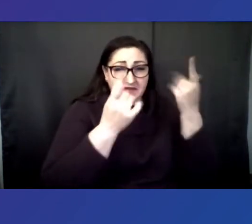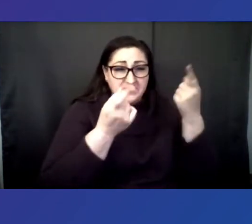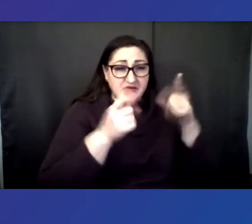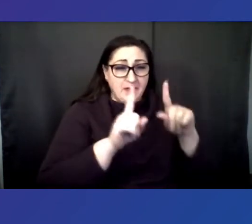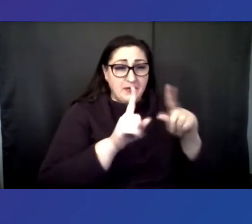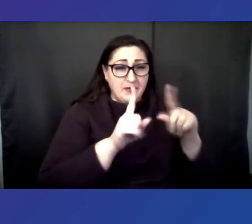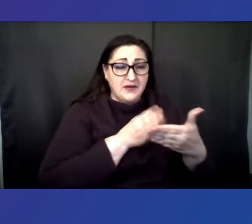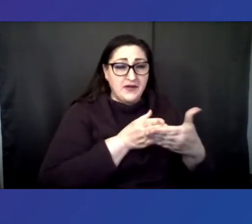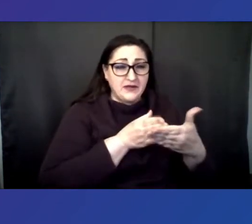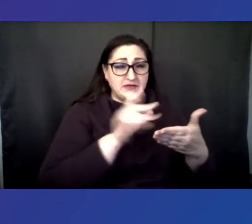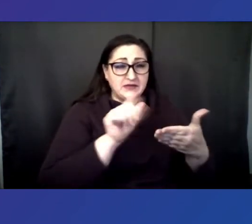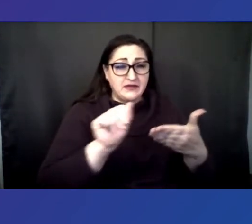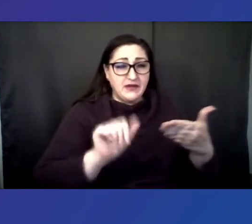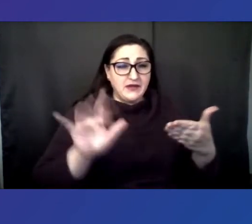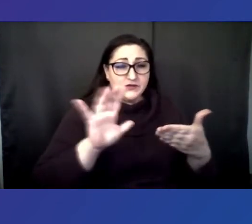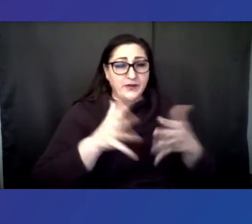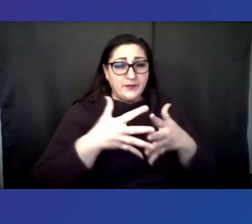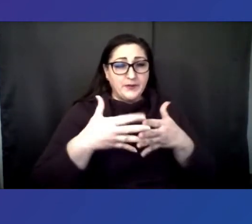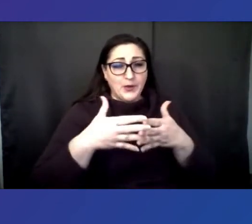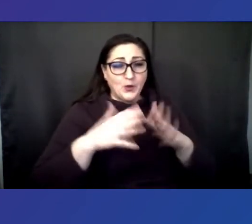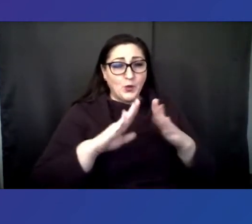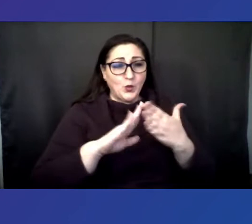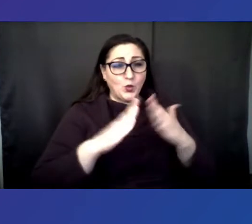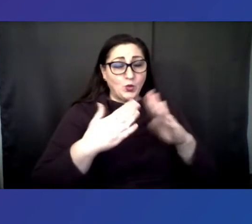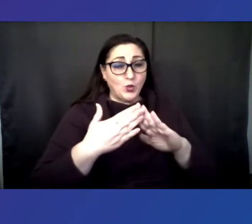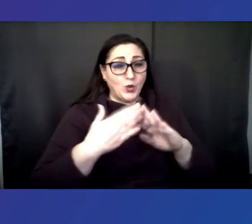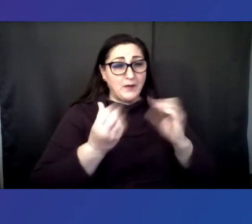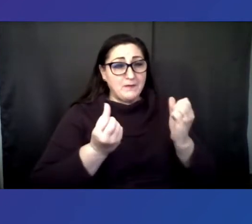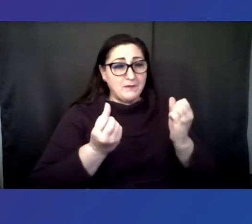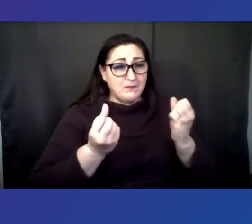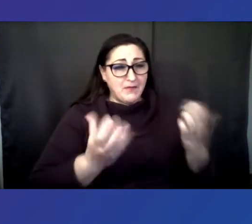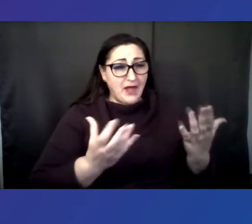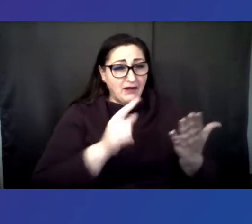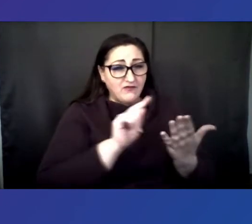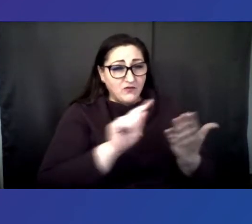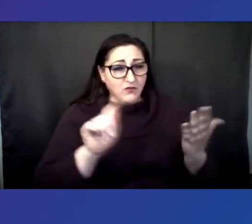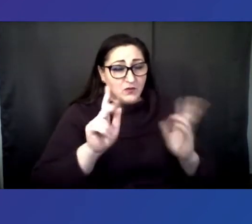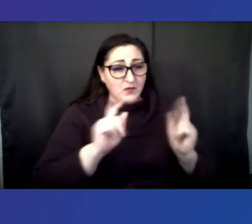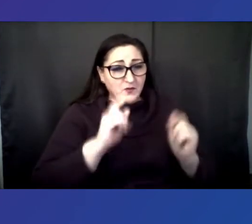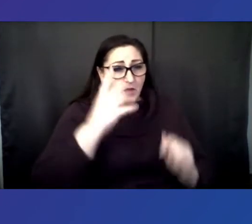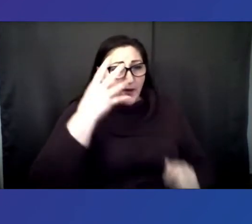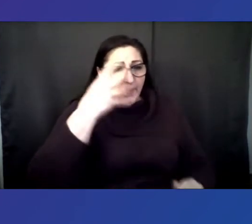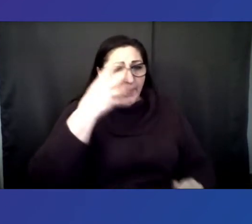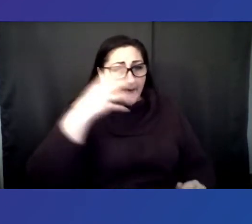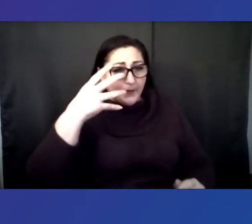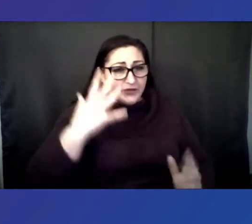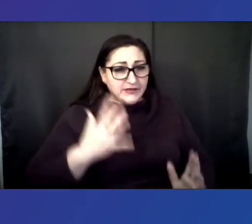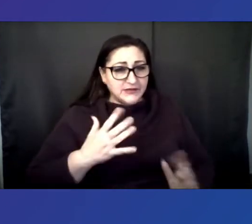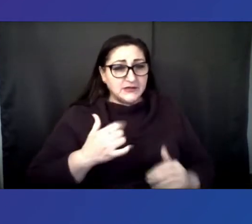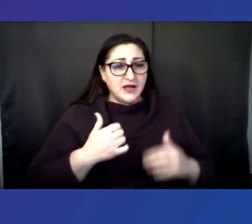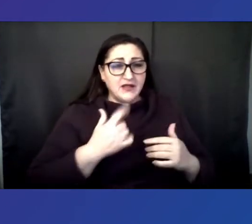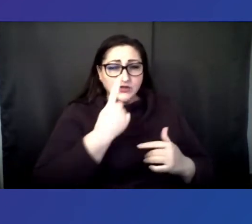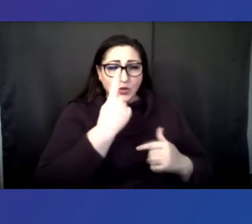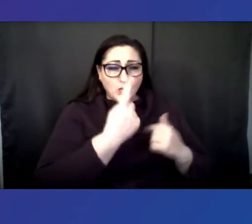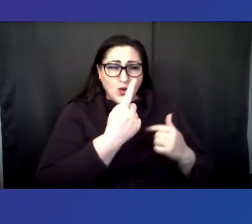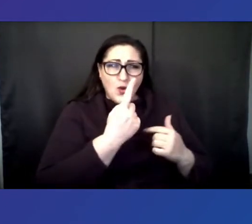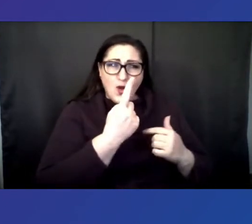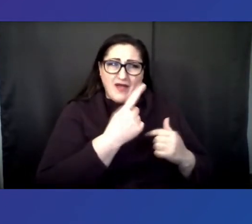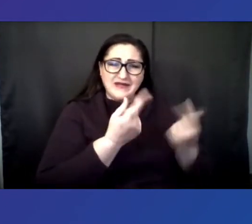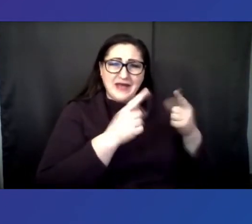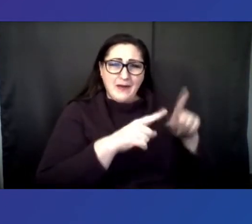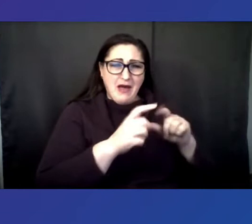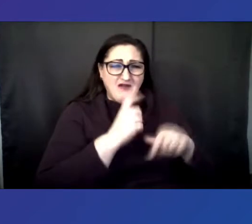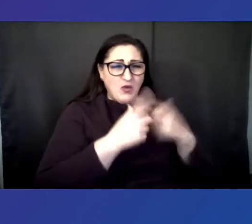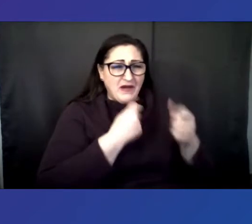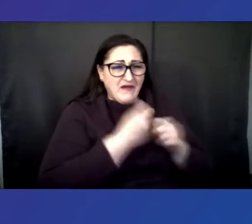community, many of whom are immigrants, and that this has happened after a year of continuous xenophobia